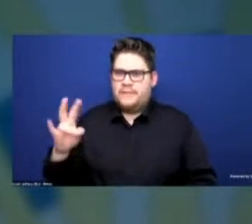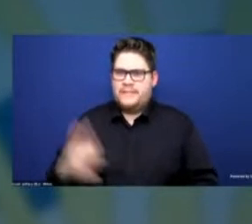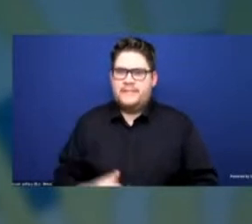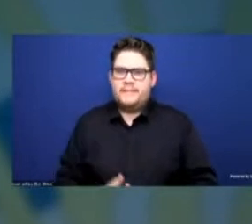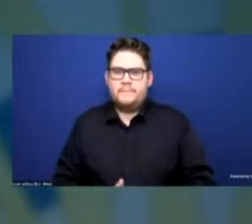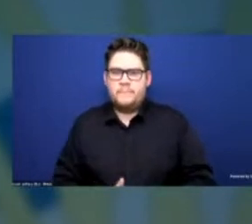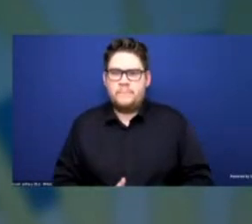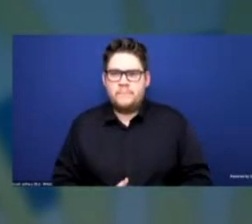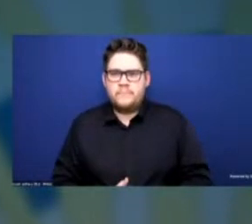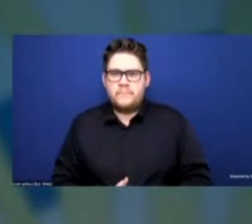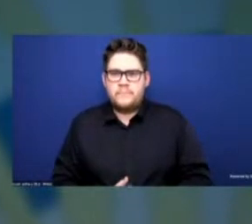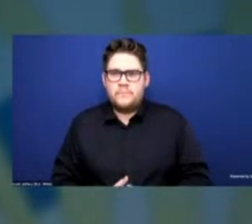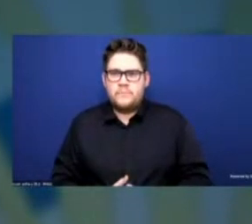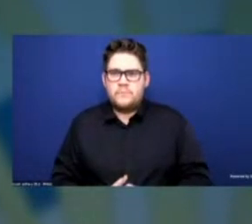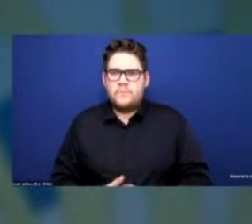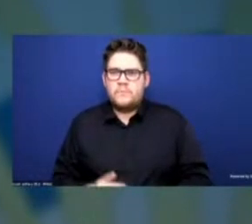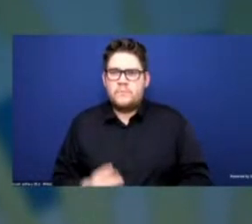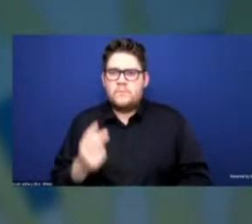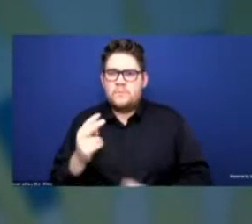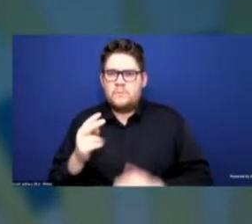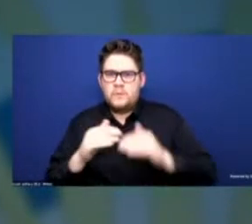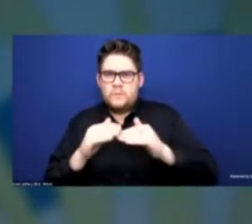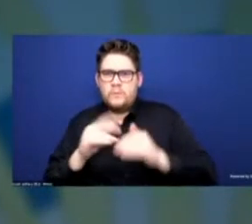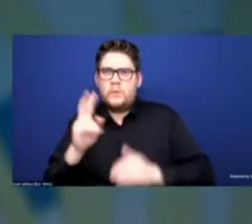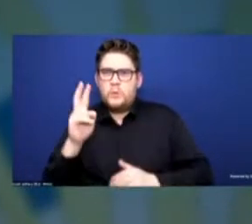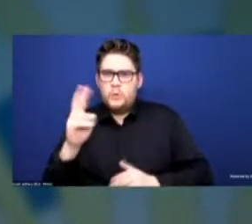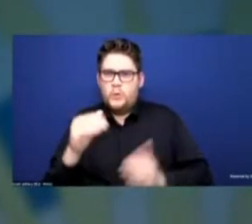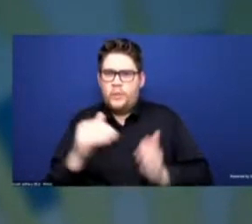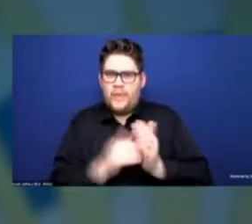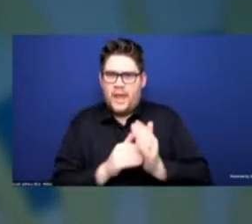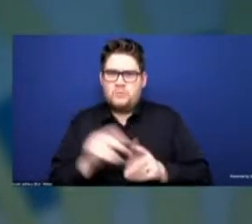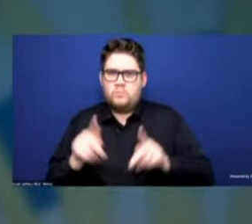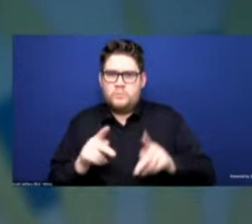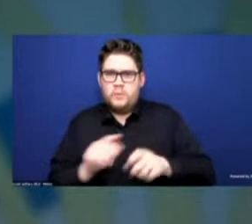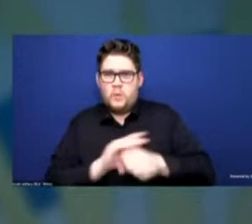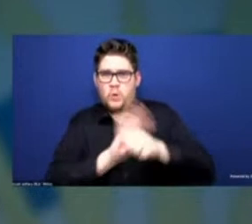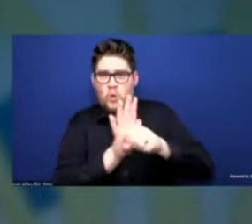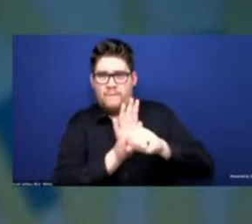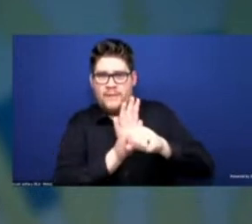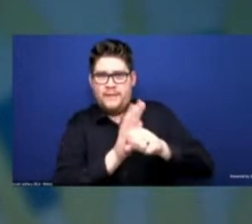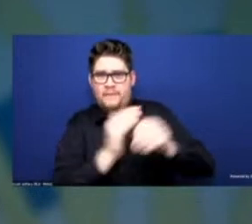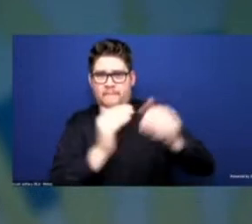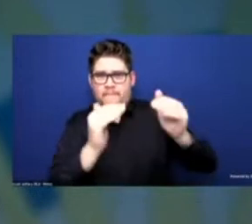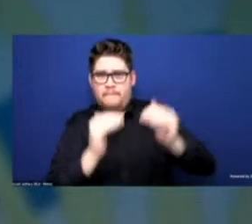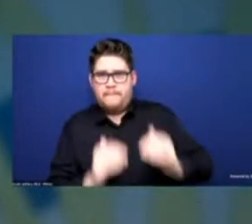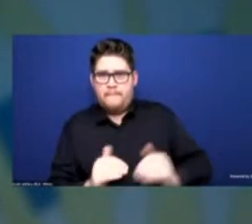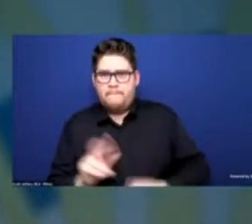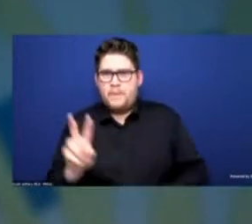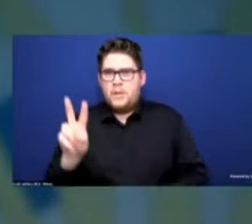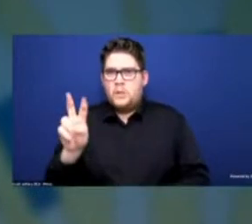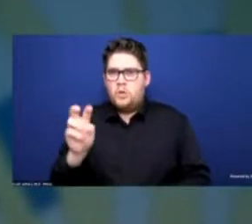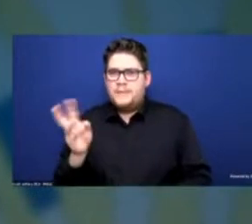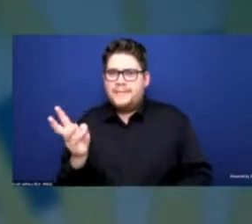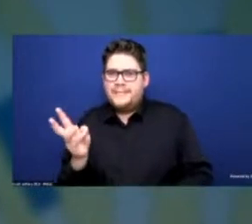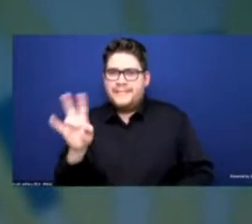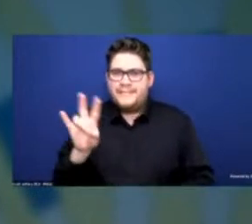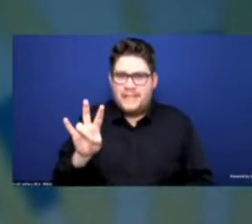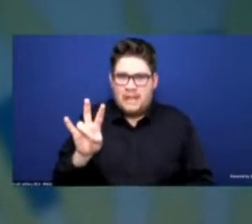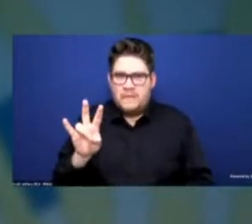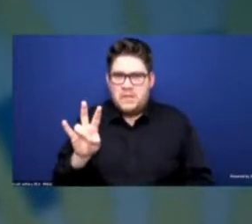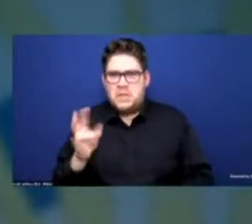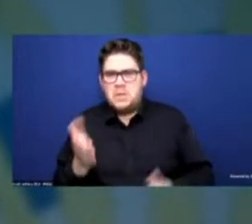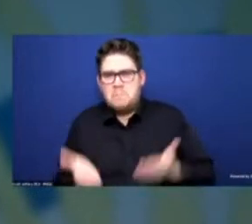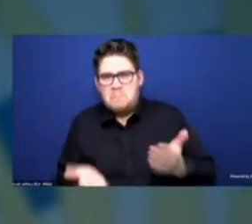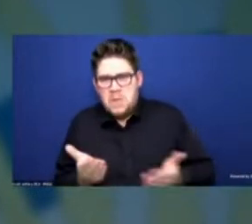about 13%, were associated or likely acquired in the school setting. So again, very similar to Vancouver